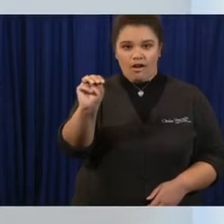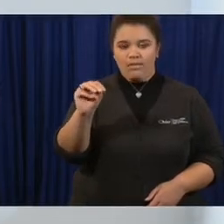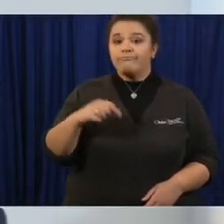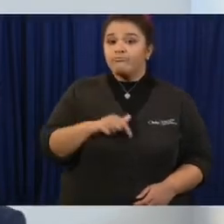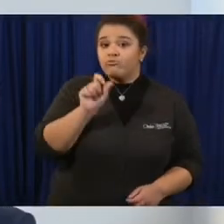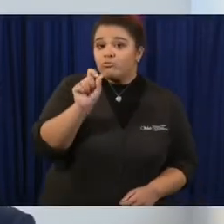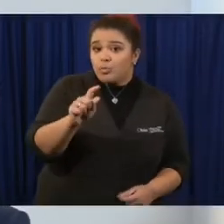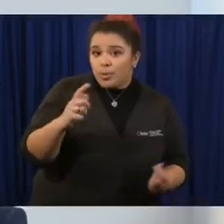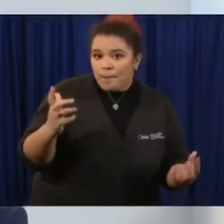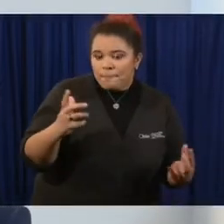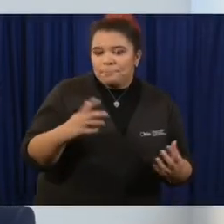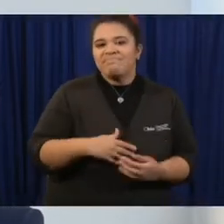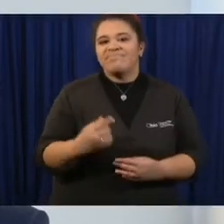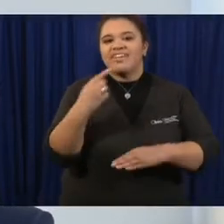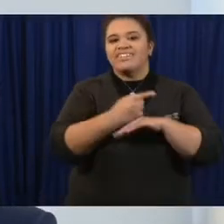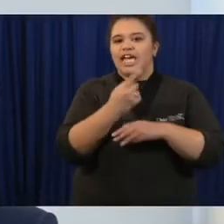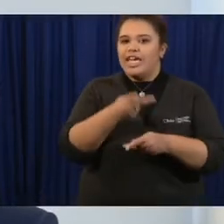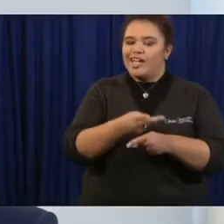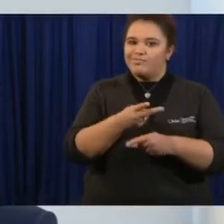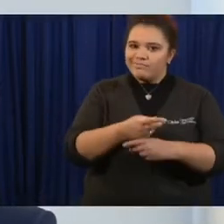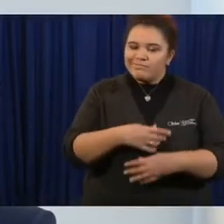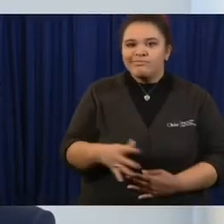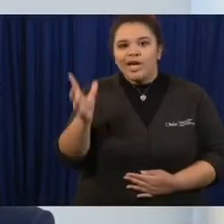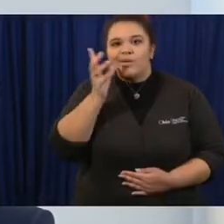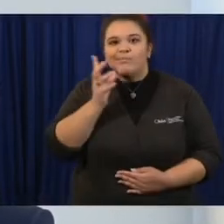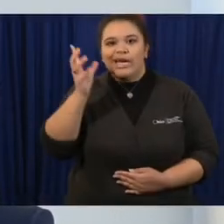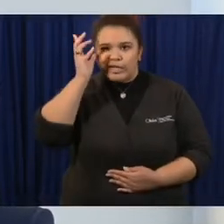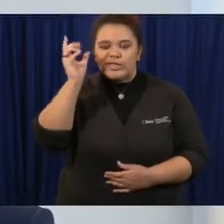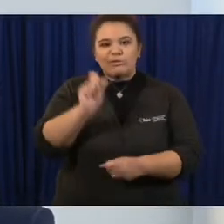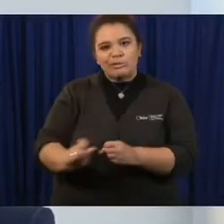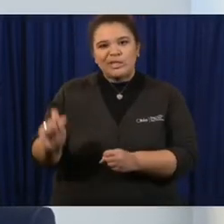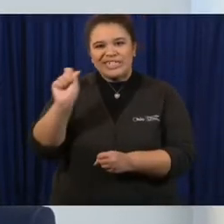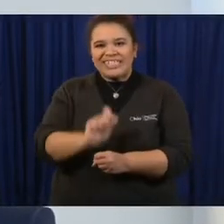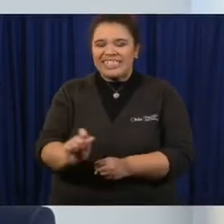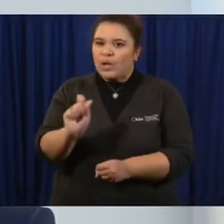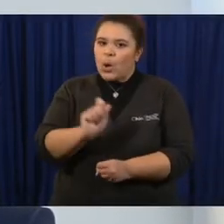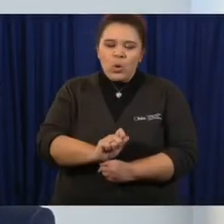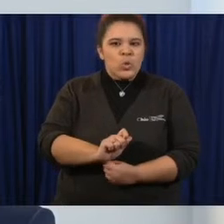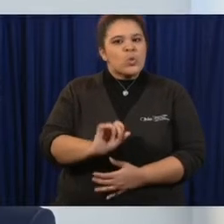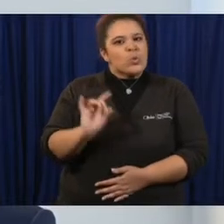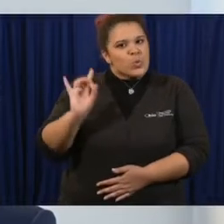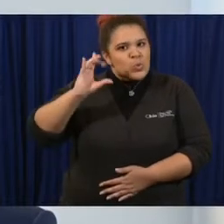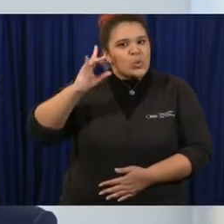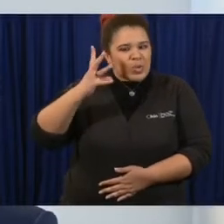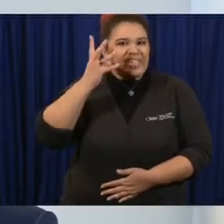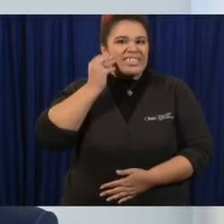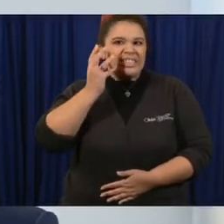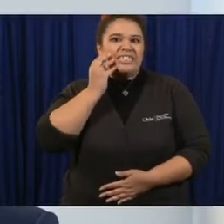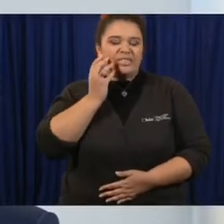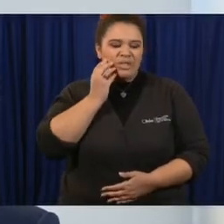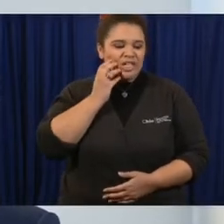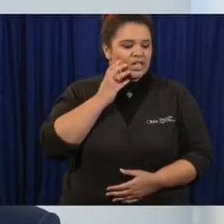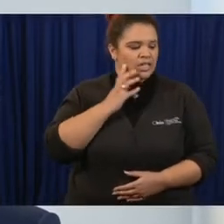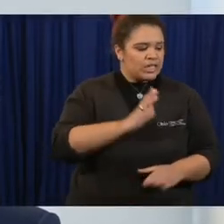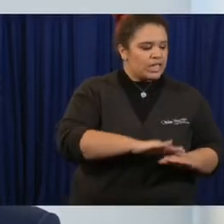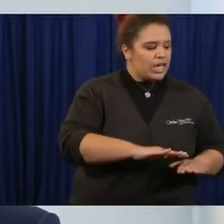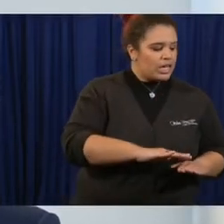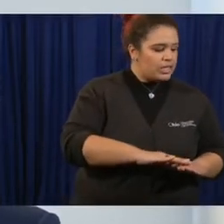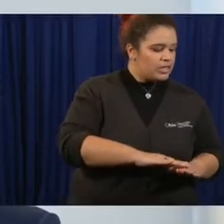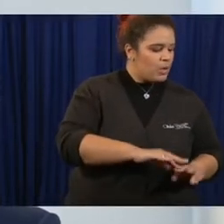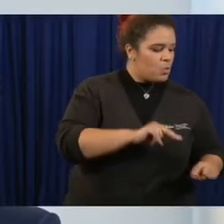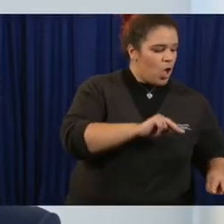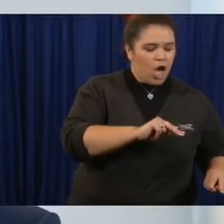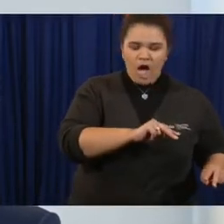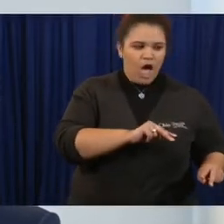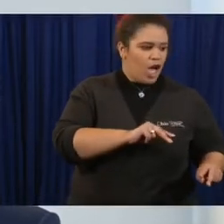daycares. Working parents have shared the struggle of trying to work with supervising their kids'